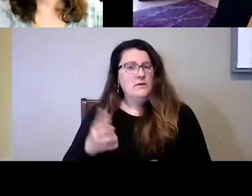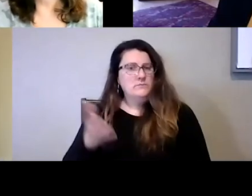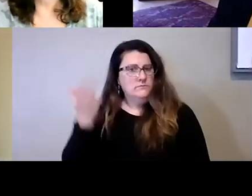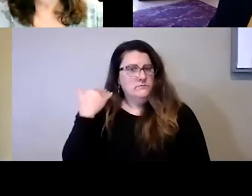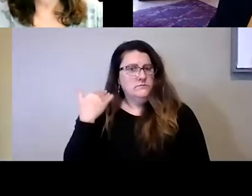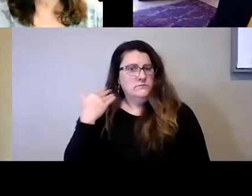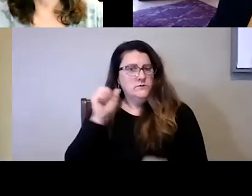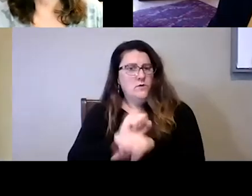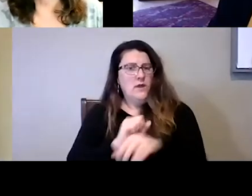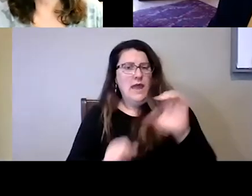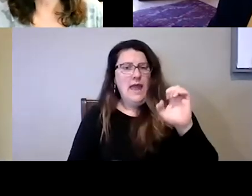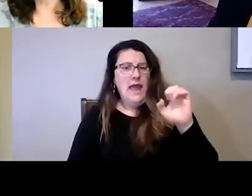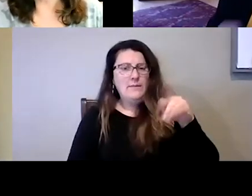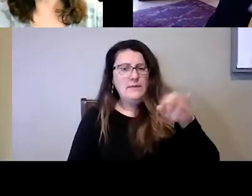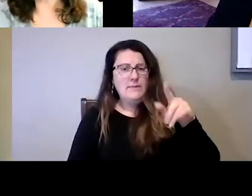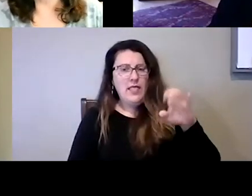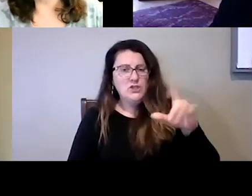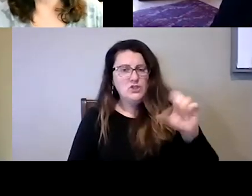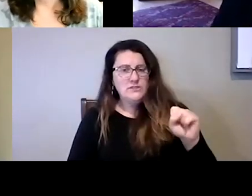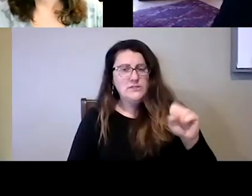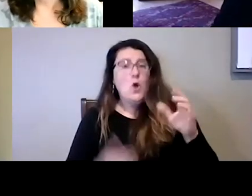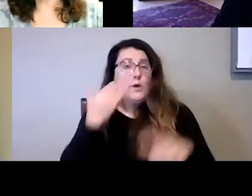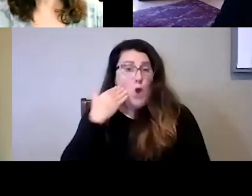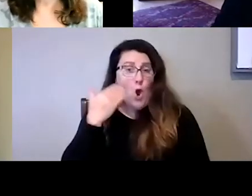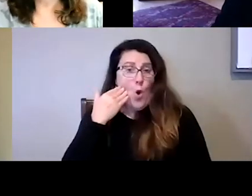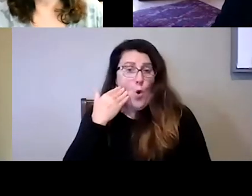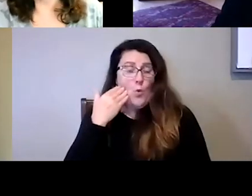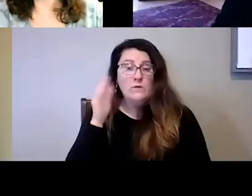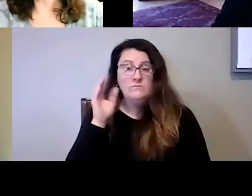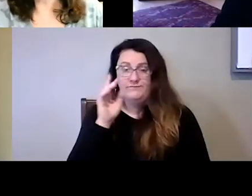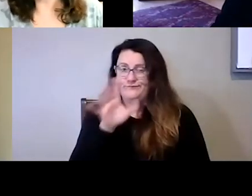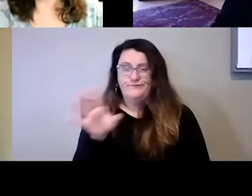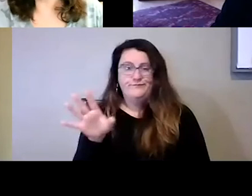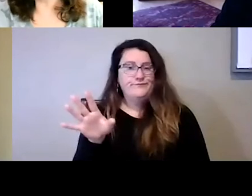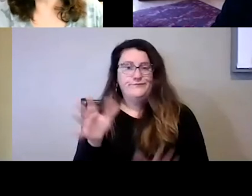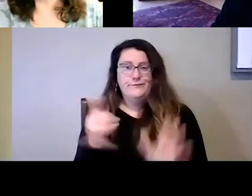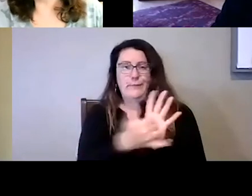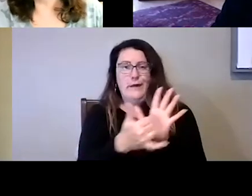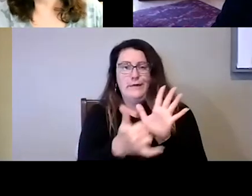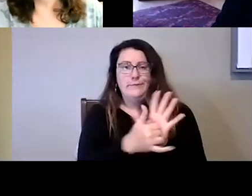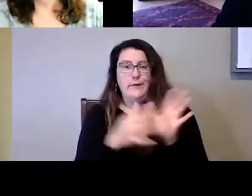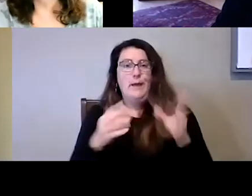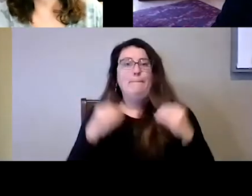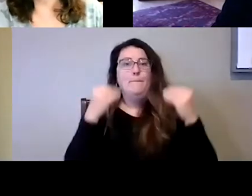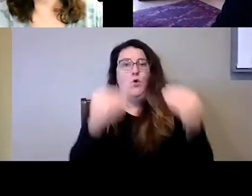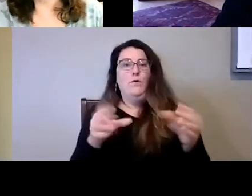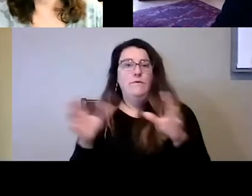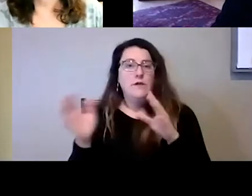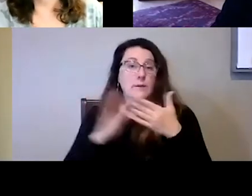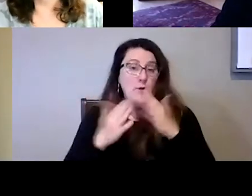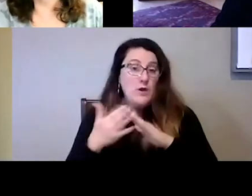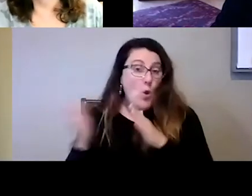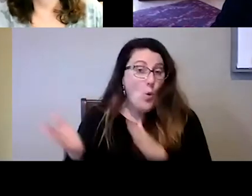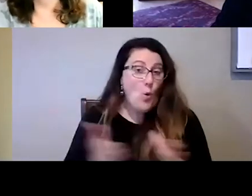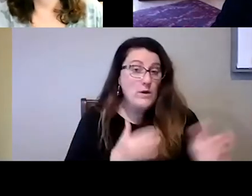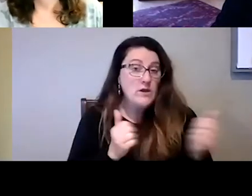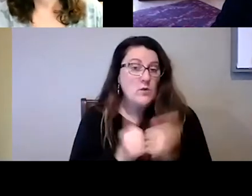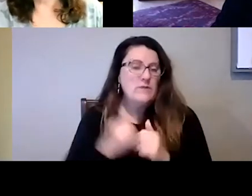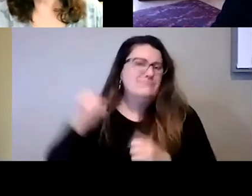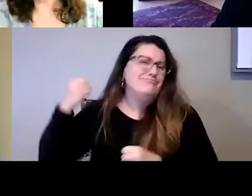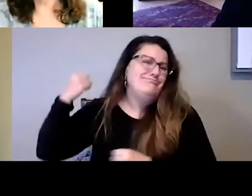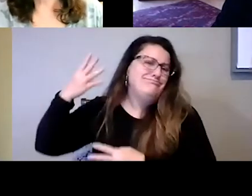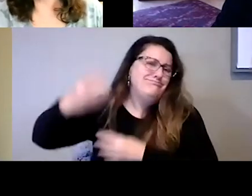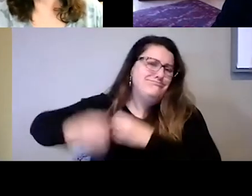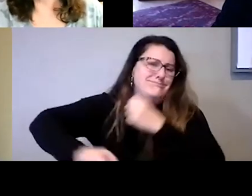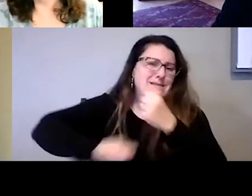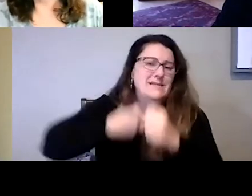with epidemiologists because we knew that there's no way to move the communities that we've been organizing with for decades if